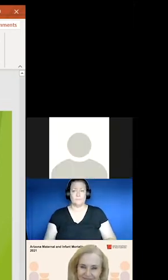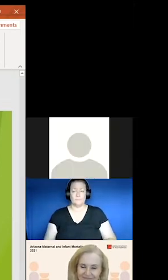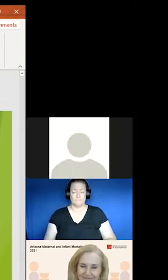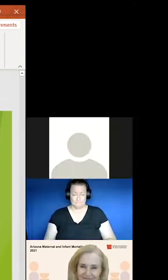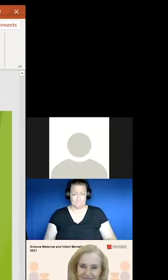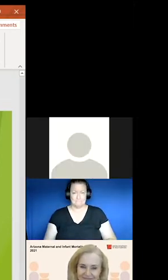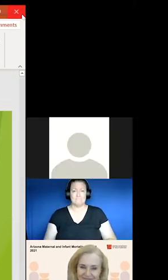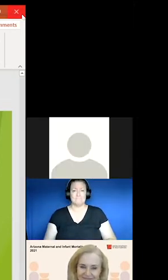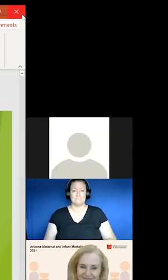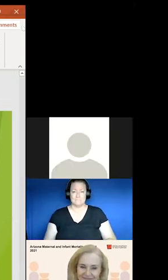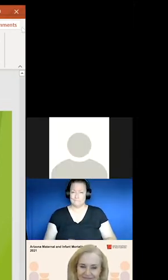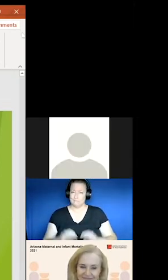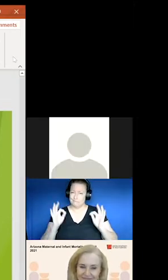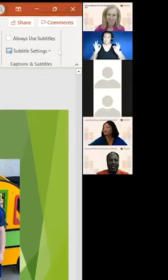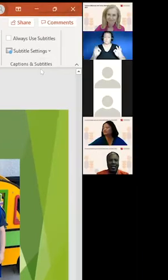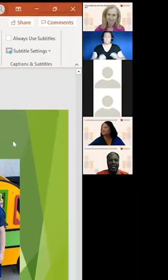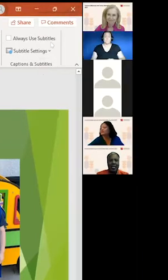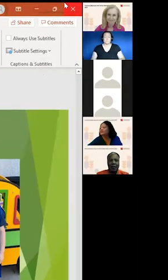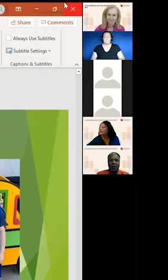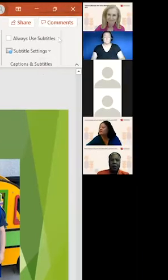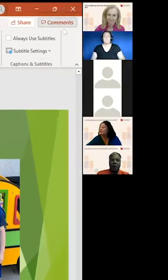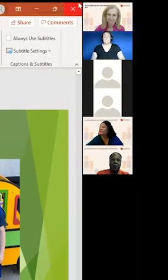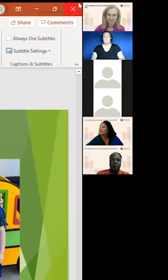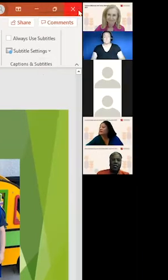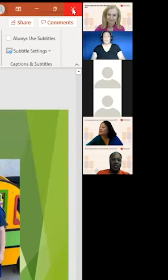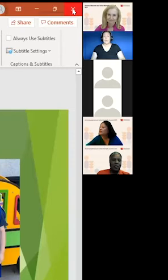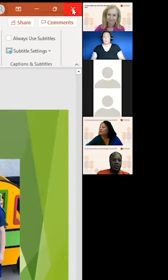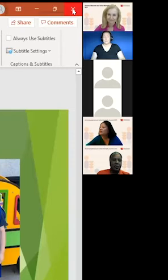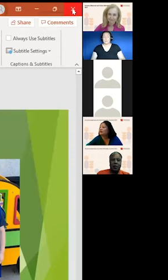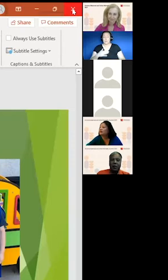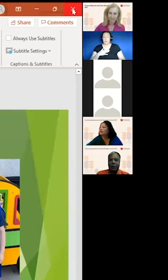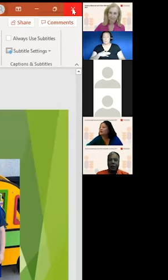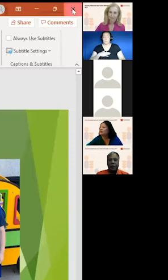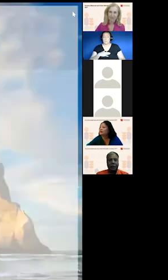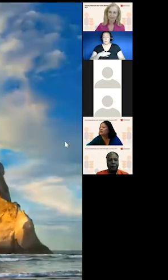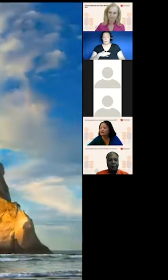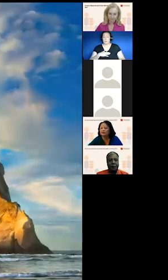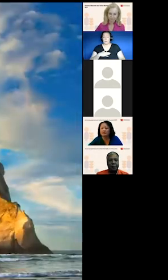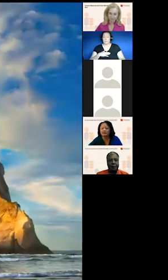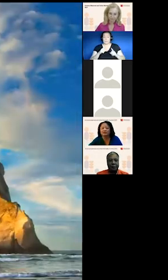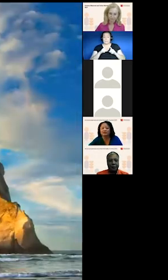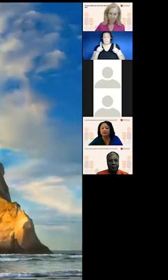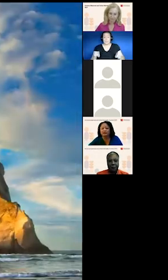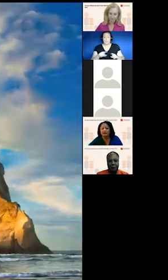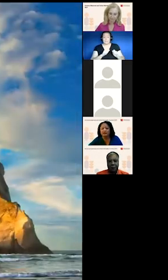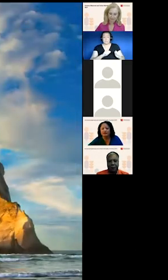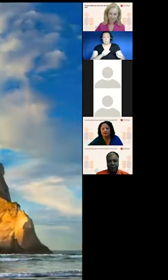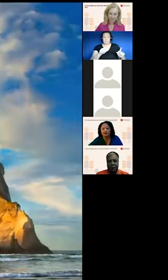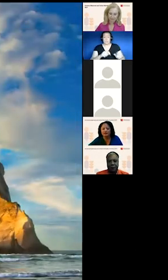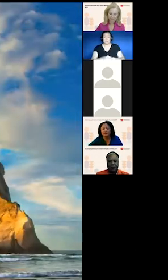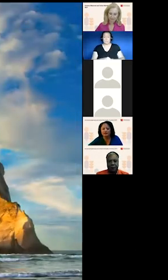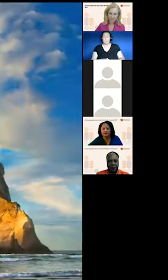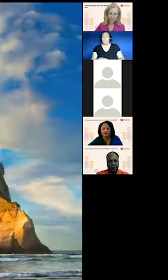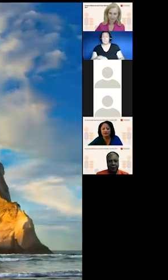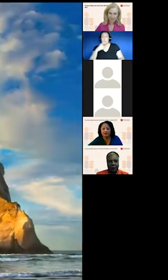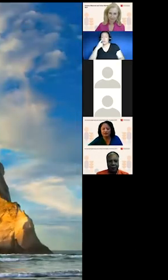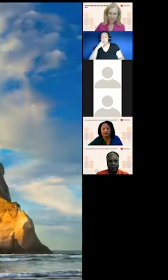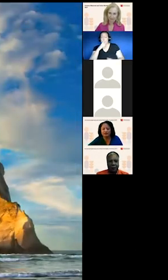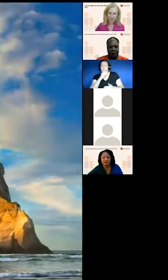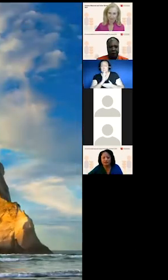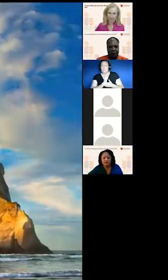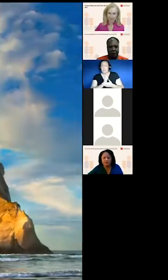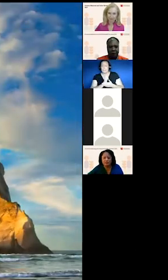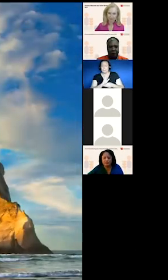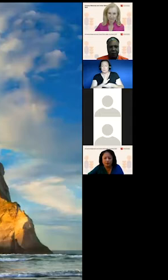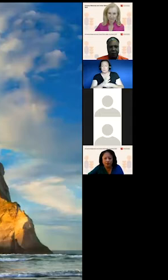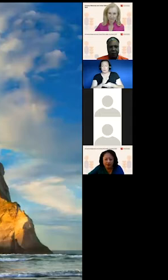Yes, we can hear you. Great. Great. Okay, and then are my slides coming up? Carol, do you mind stopping to share your